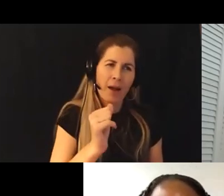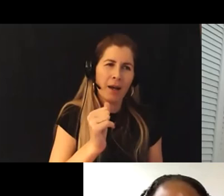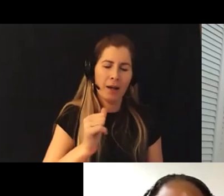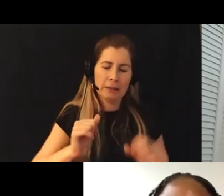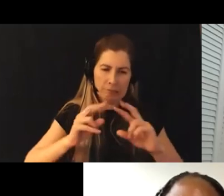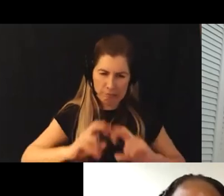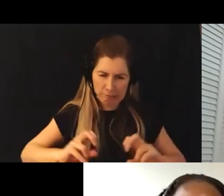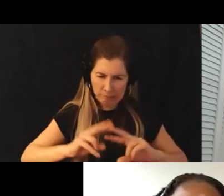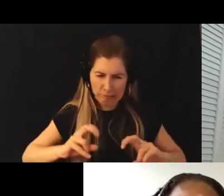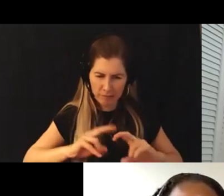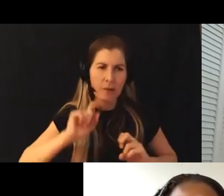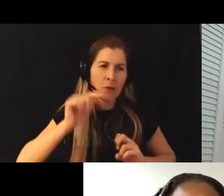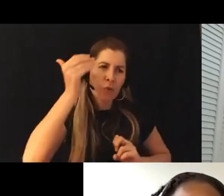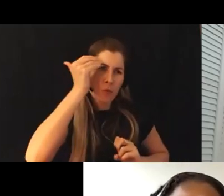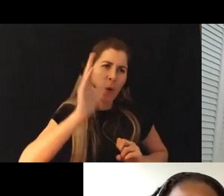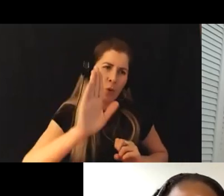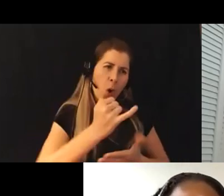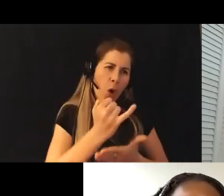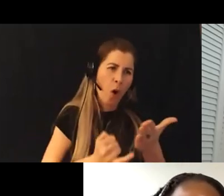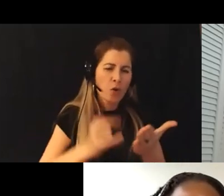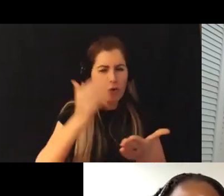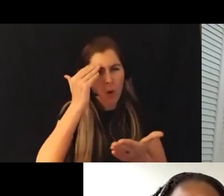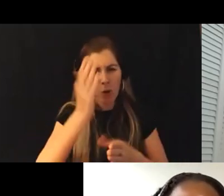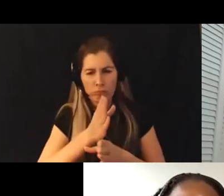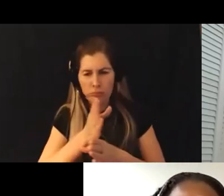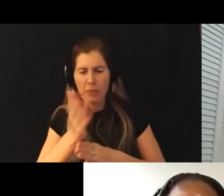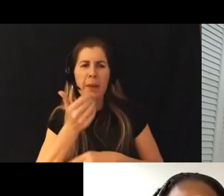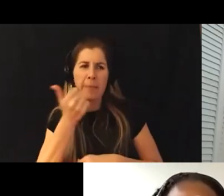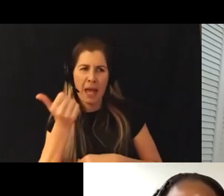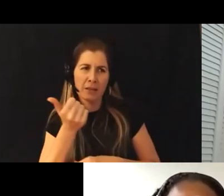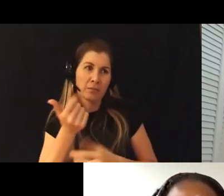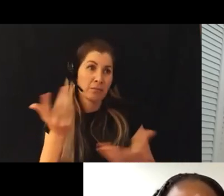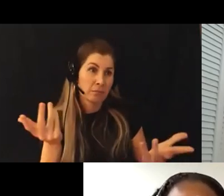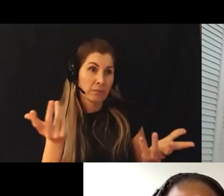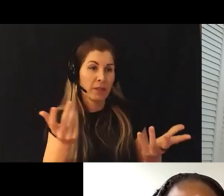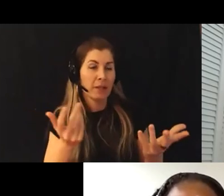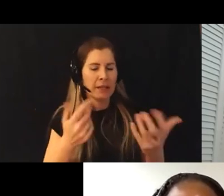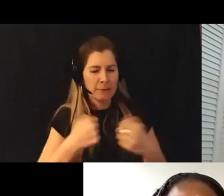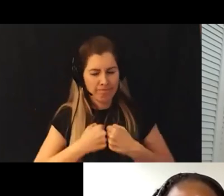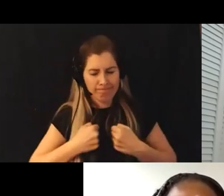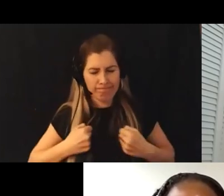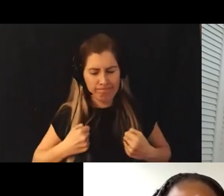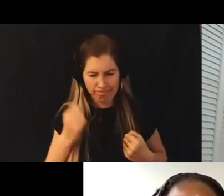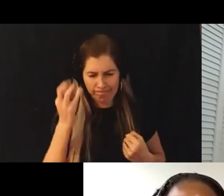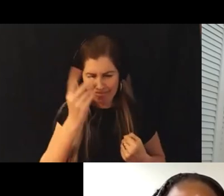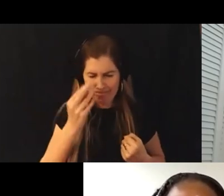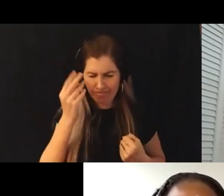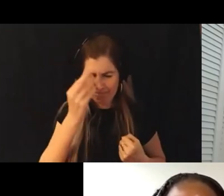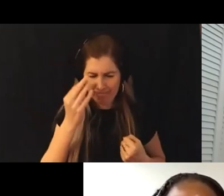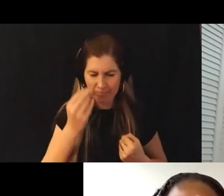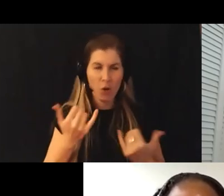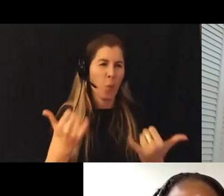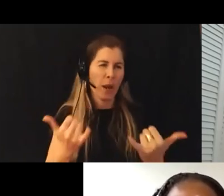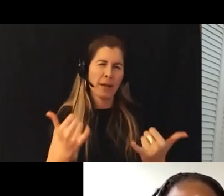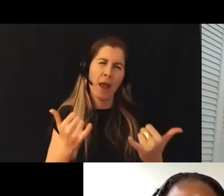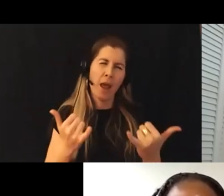to drive our art and our art making and educational practice forward. And so to really reach out and get that done during this time, right?